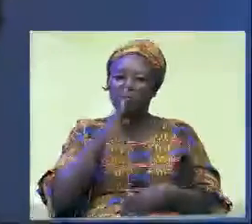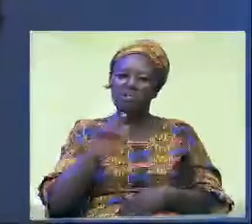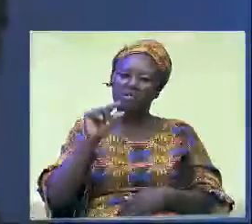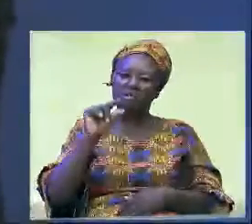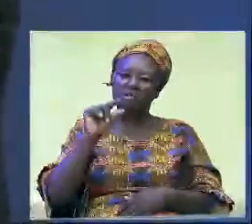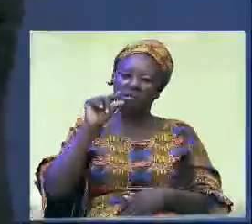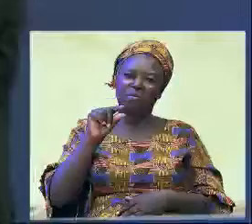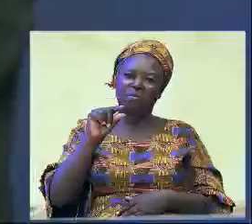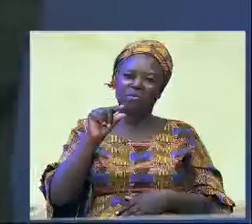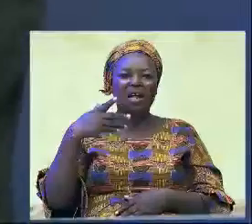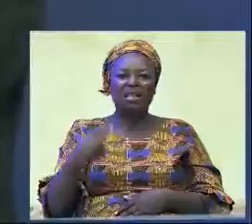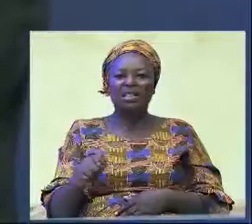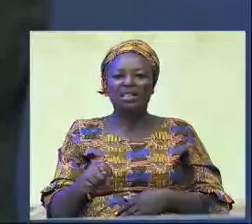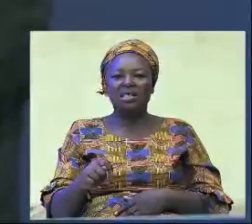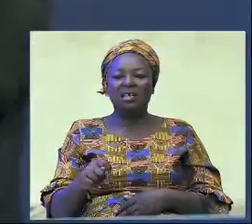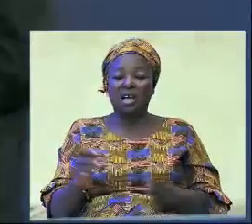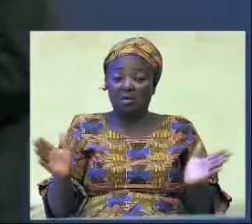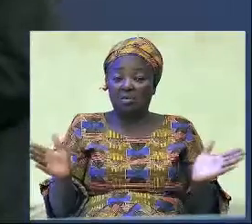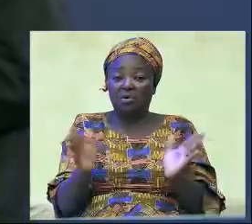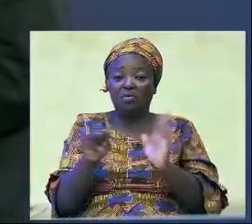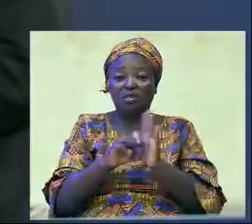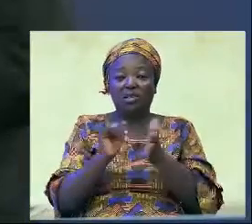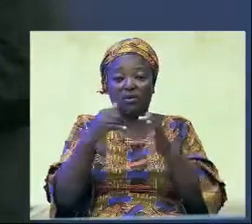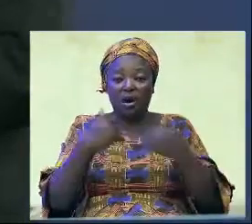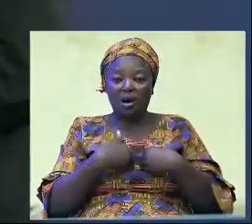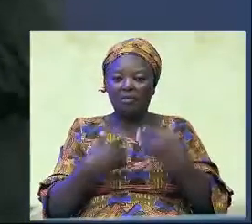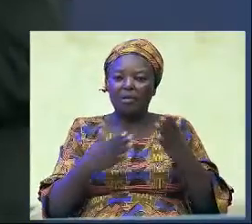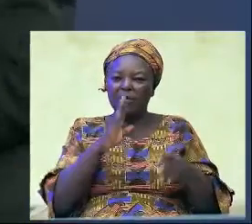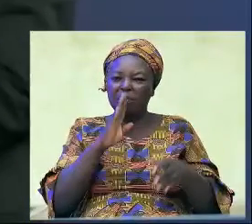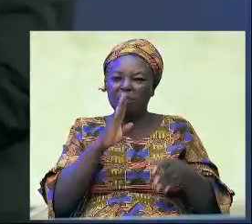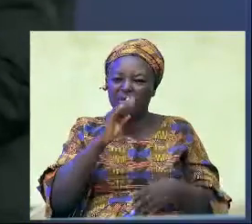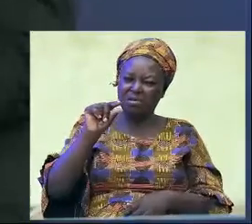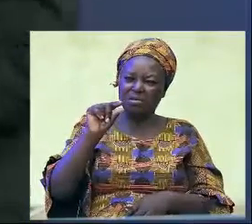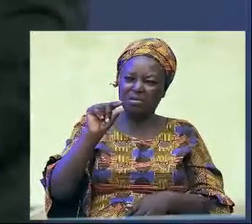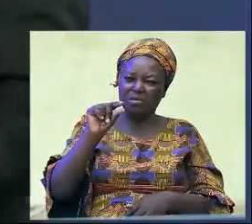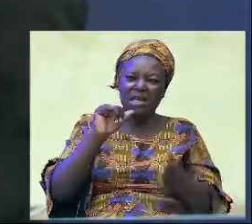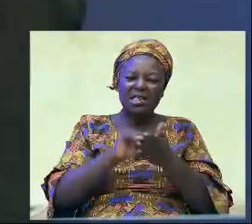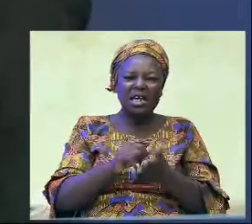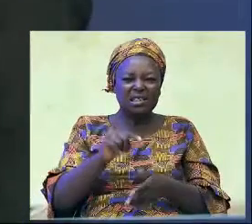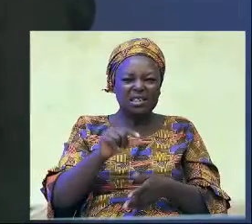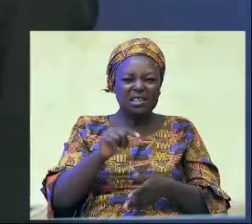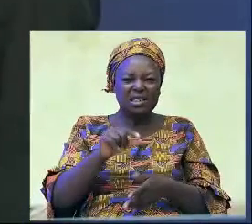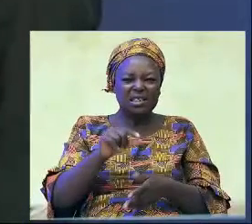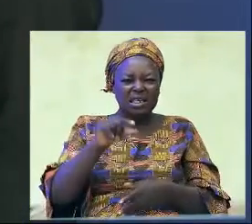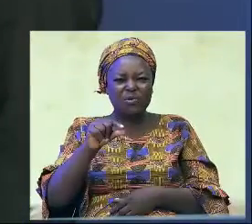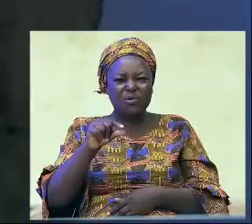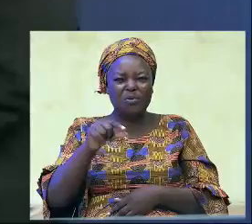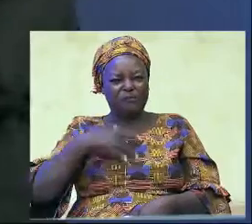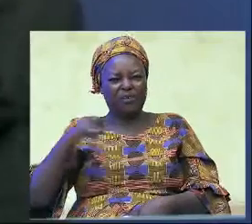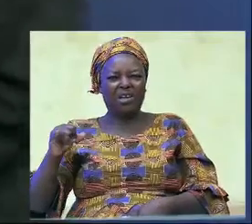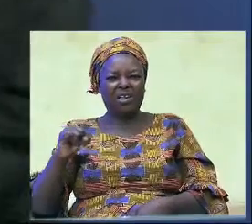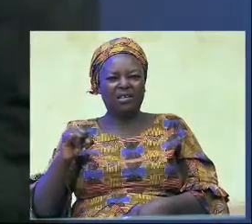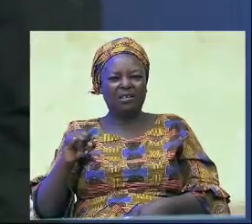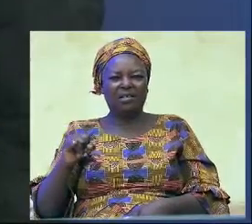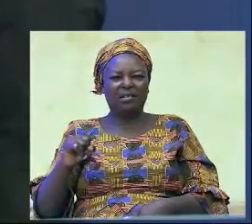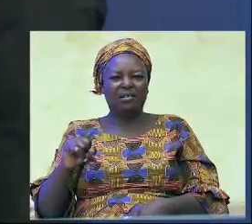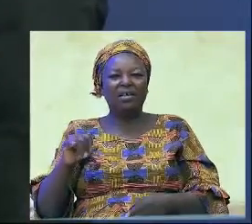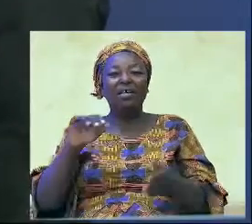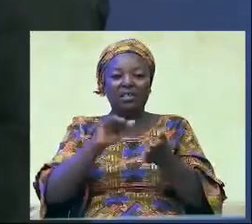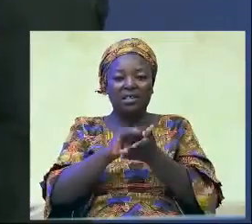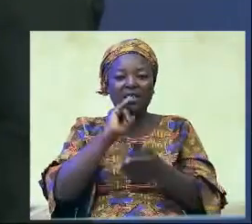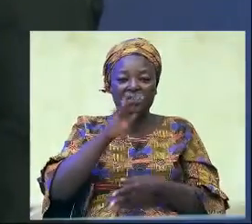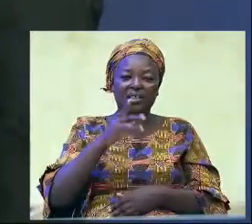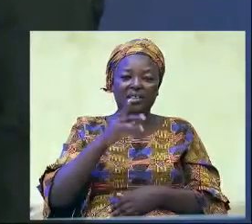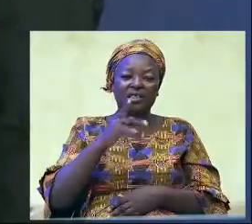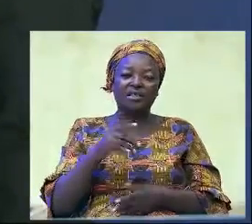may be a little. The urge you have may be a little. That little